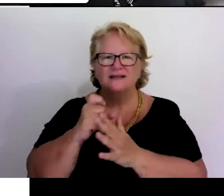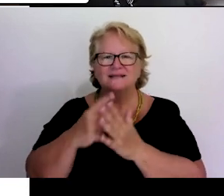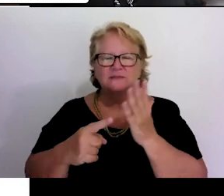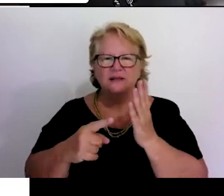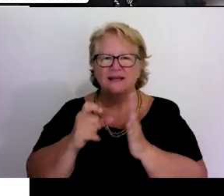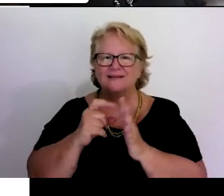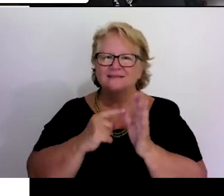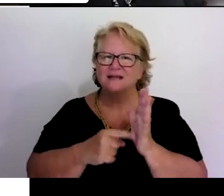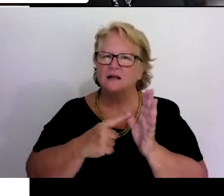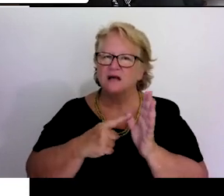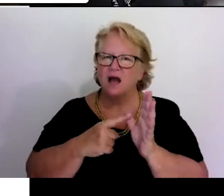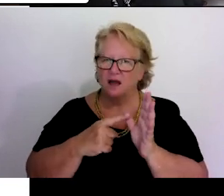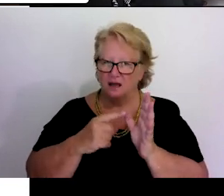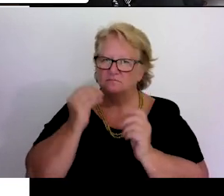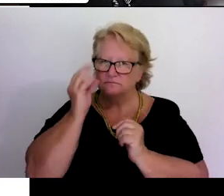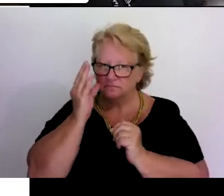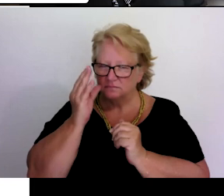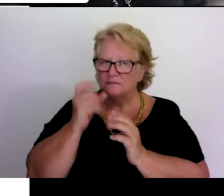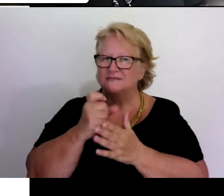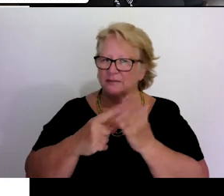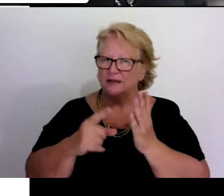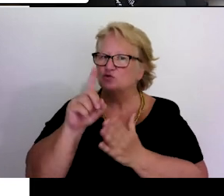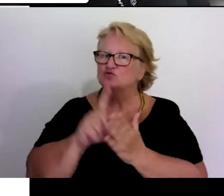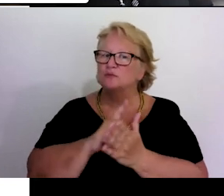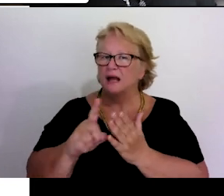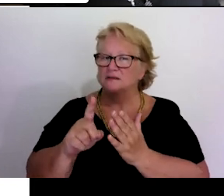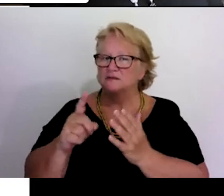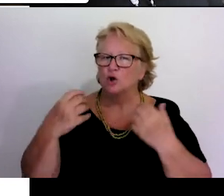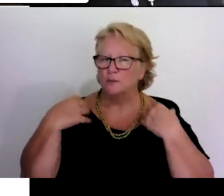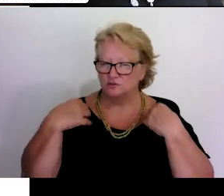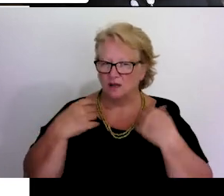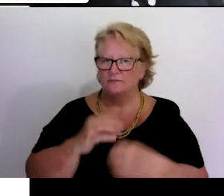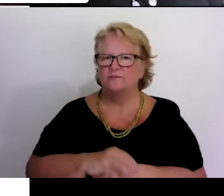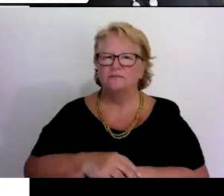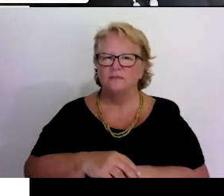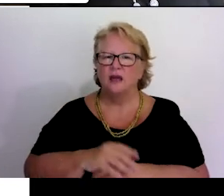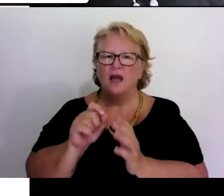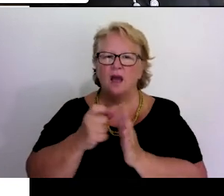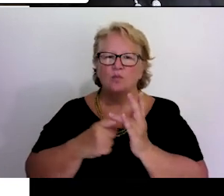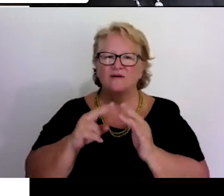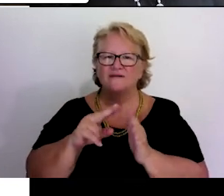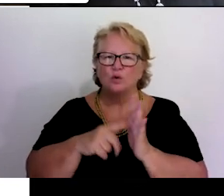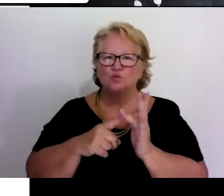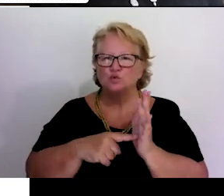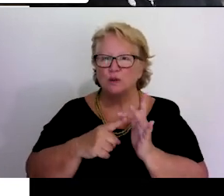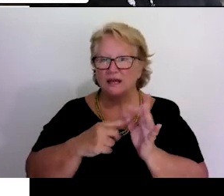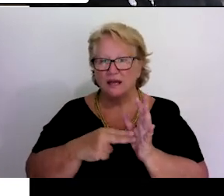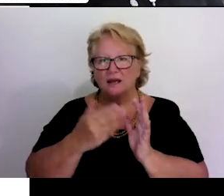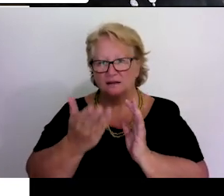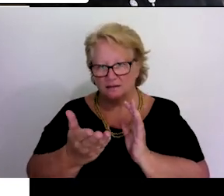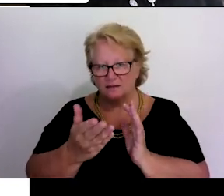Data Expert Member and, of course, the Disability Discrimination Commissioner. And Professor Julian Troller, Disability and